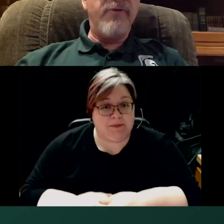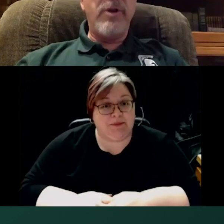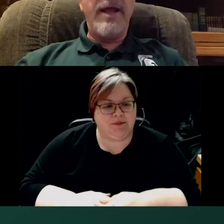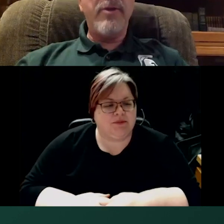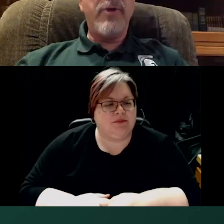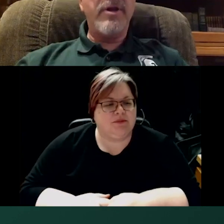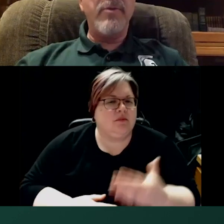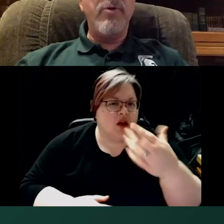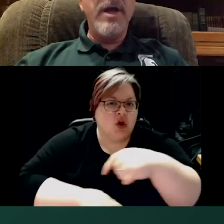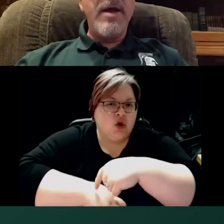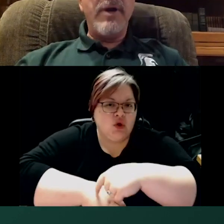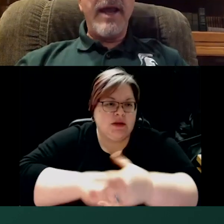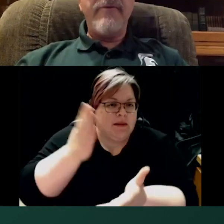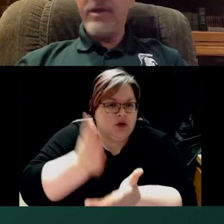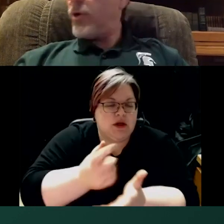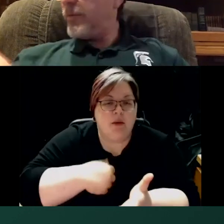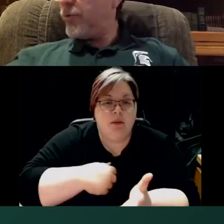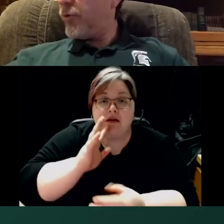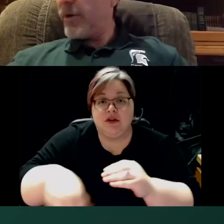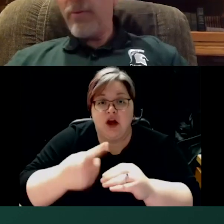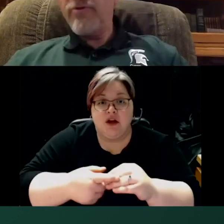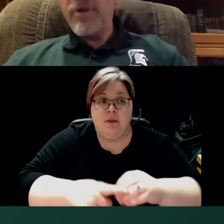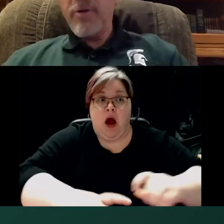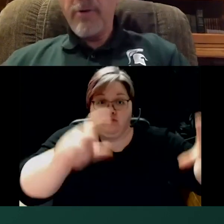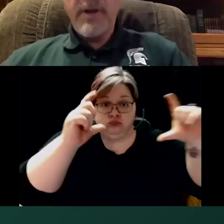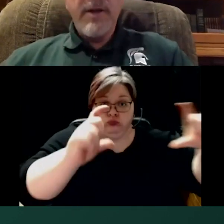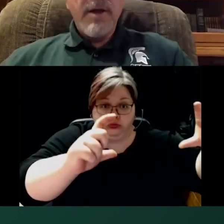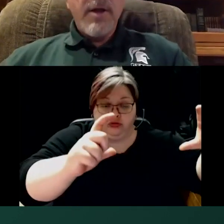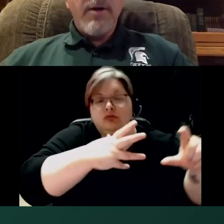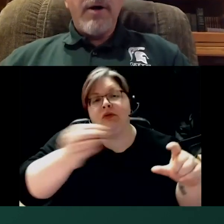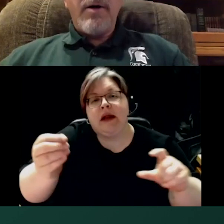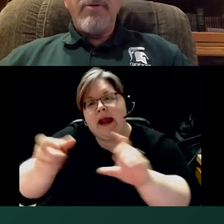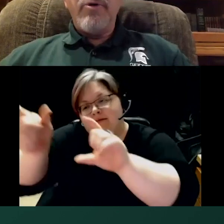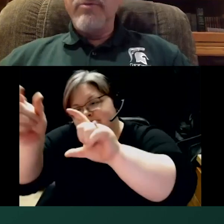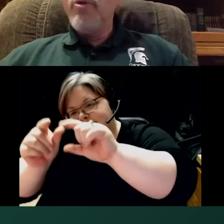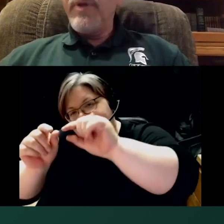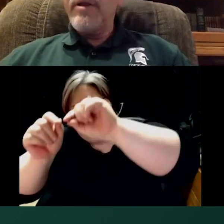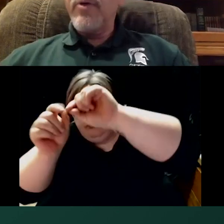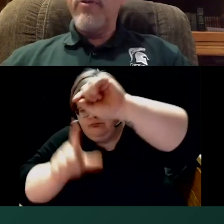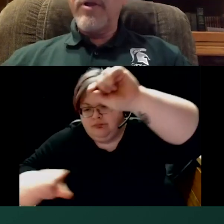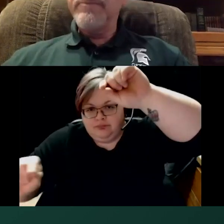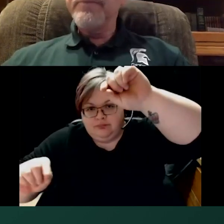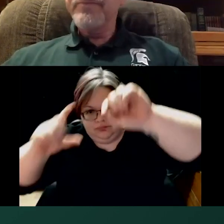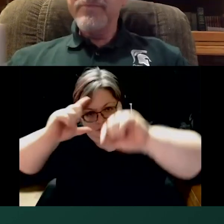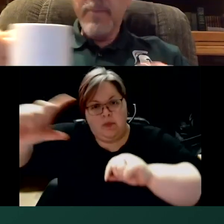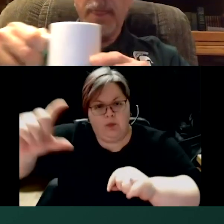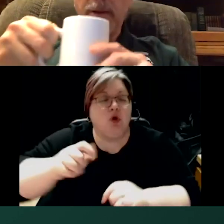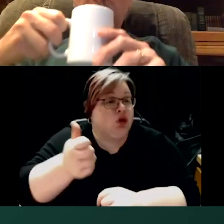the full and the crescent moon, but I haven't yet talked about orbital motion. So are there any good moon-based questions?